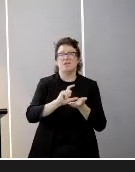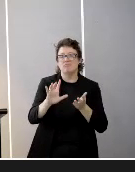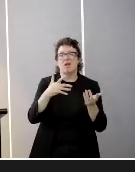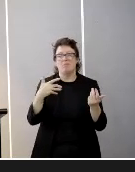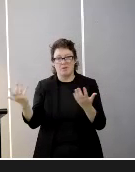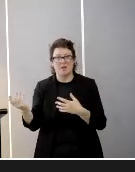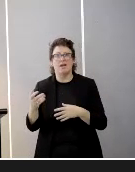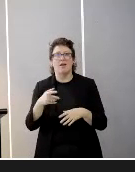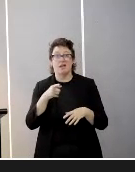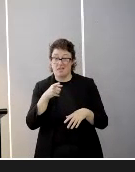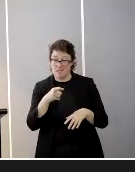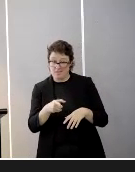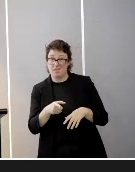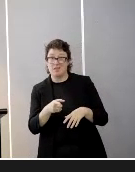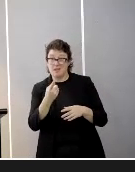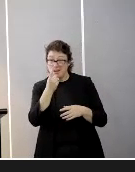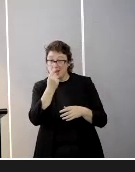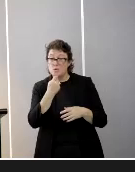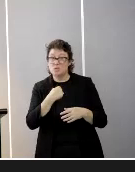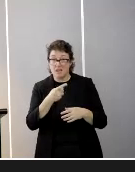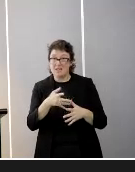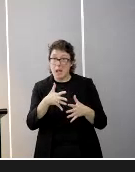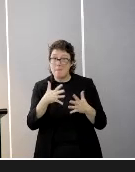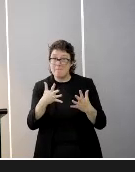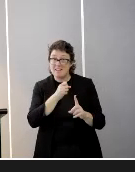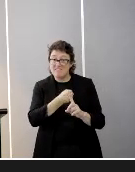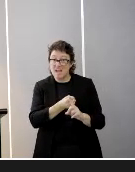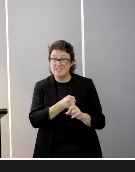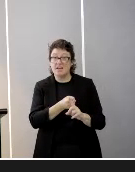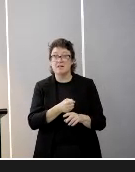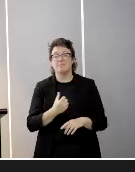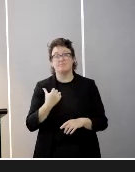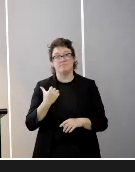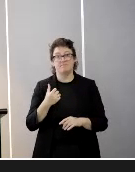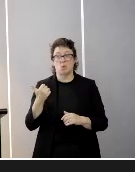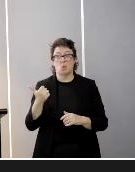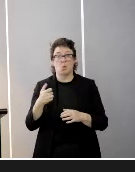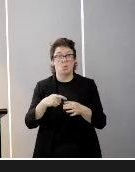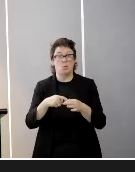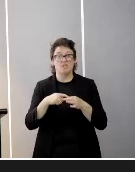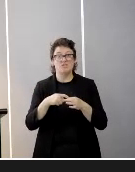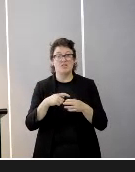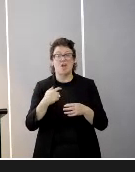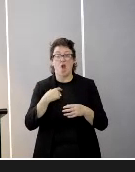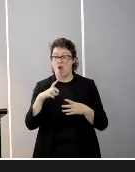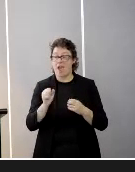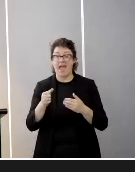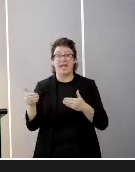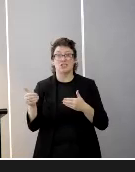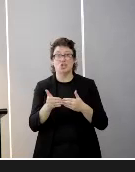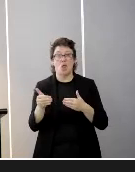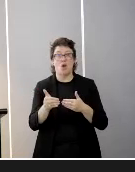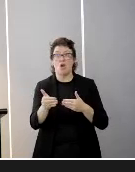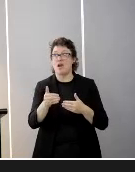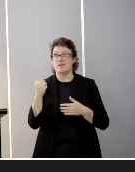that is a big factor, and how big of a factor is that? Yeah, that's a good question. And I did have a slide,